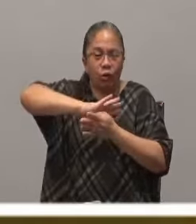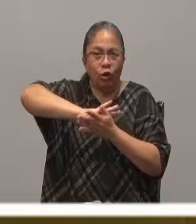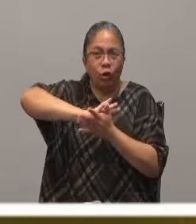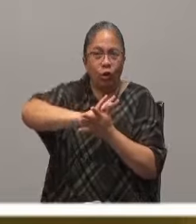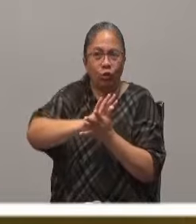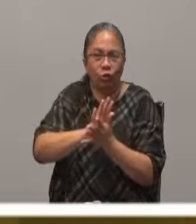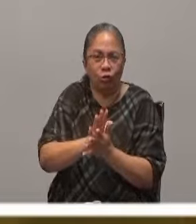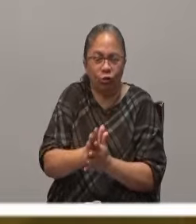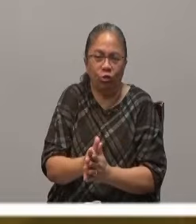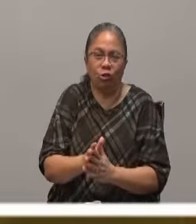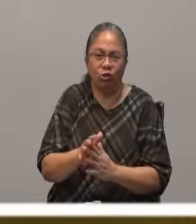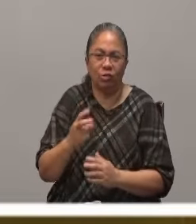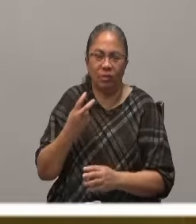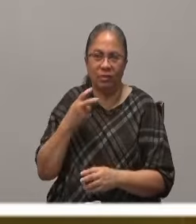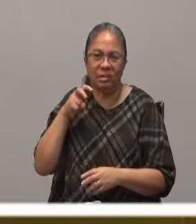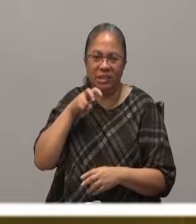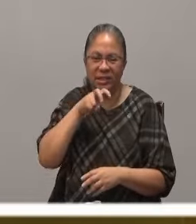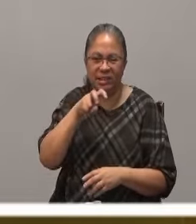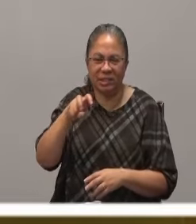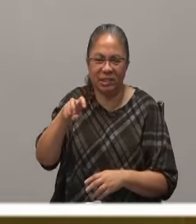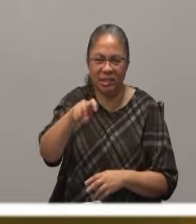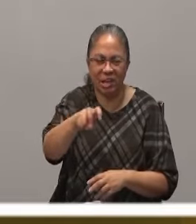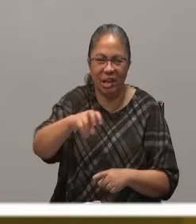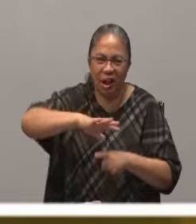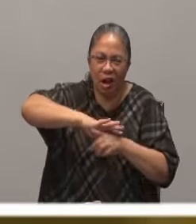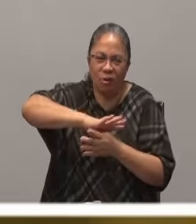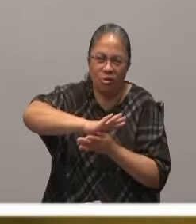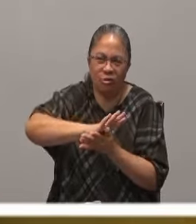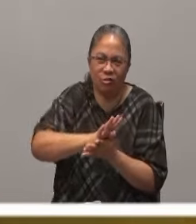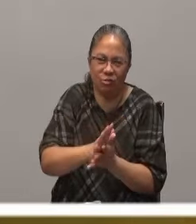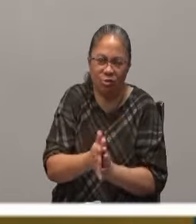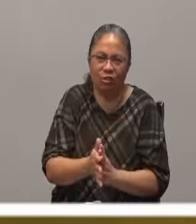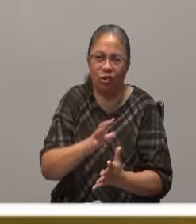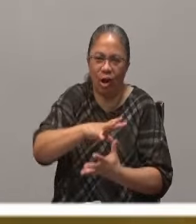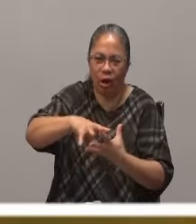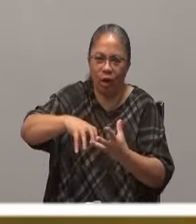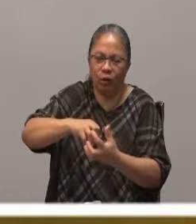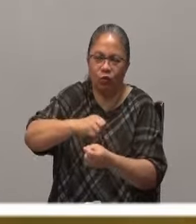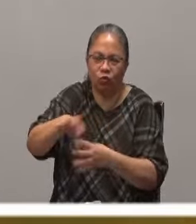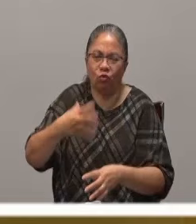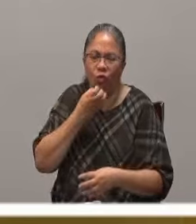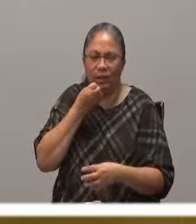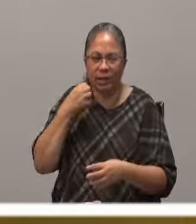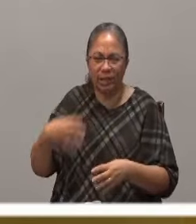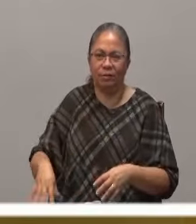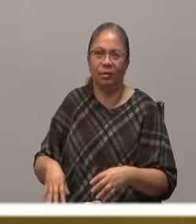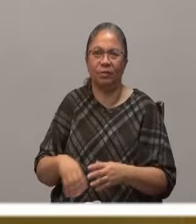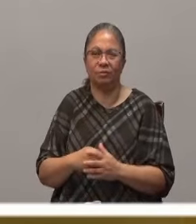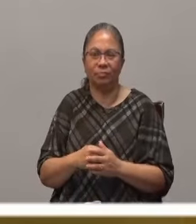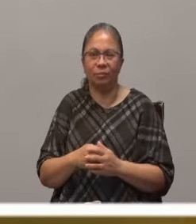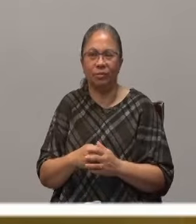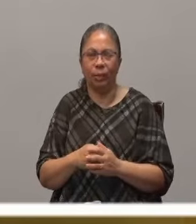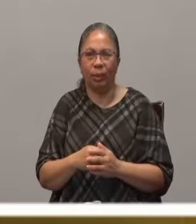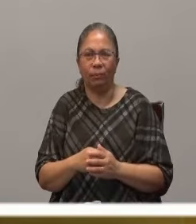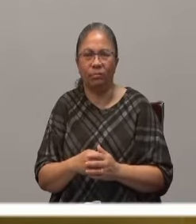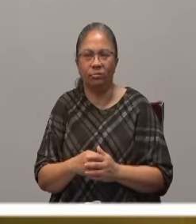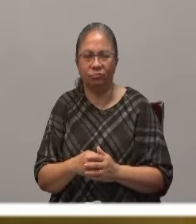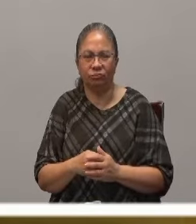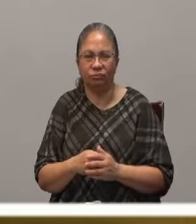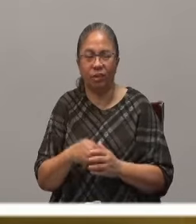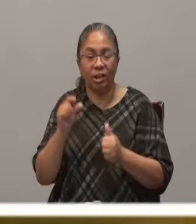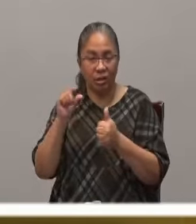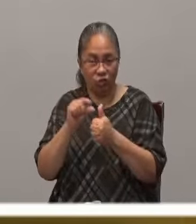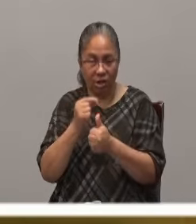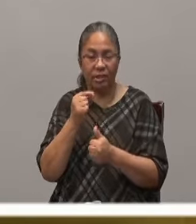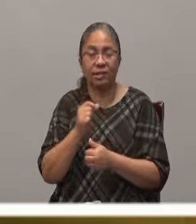the mighty serpent and do damage to evil and destroy evil. And so